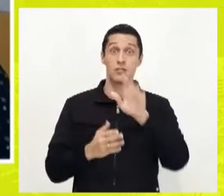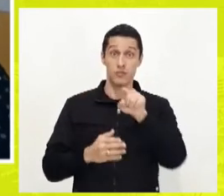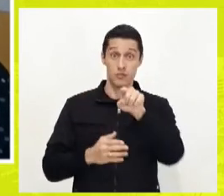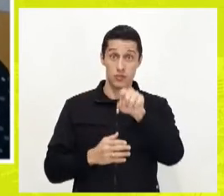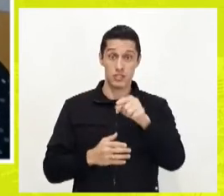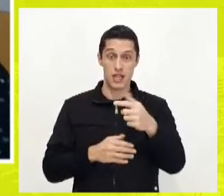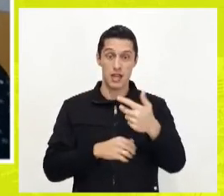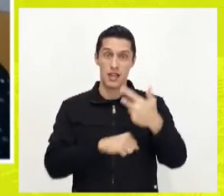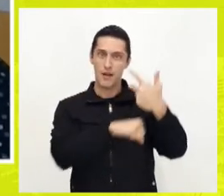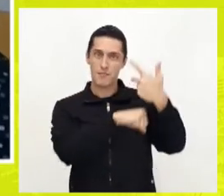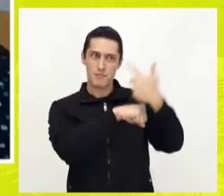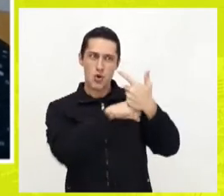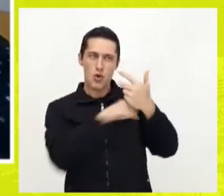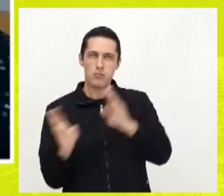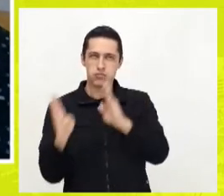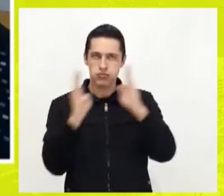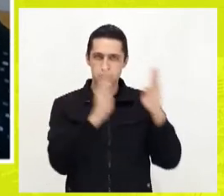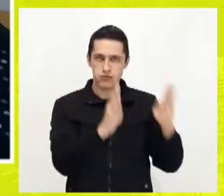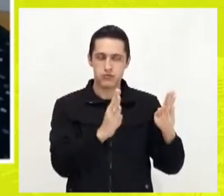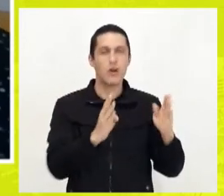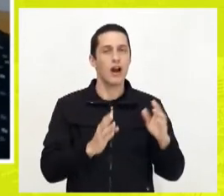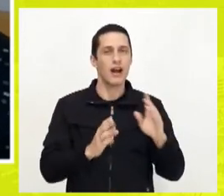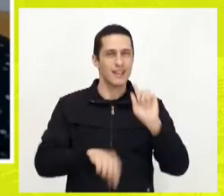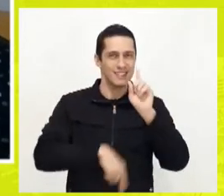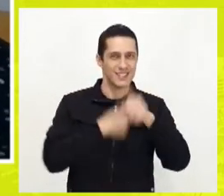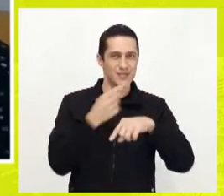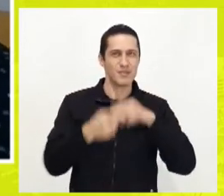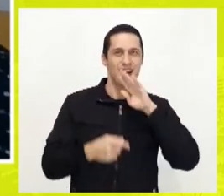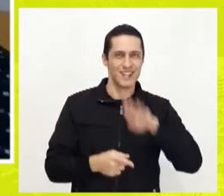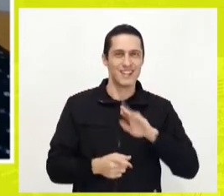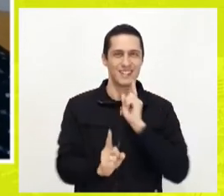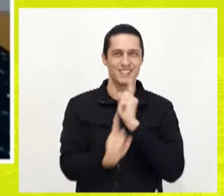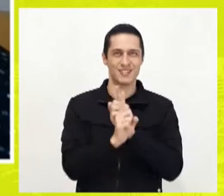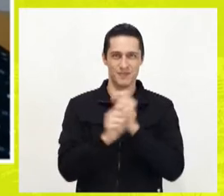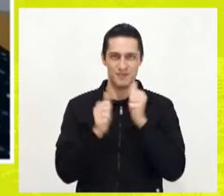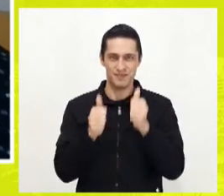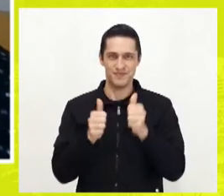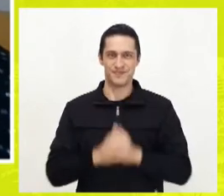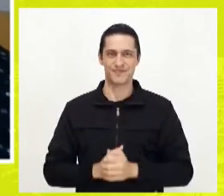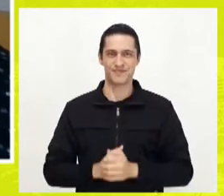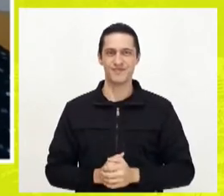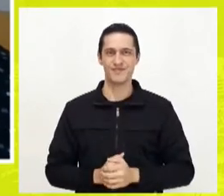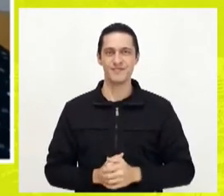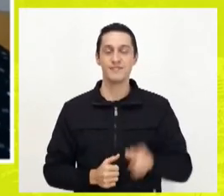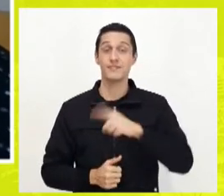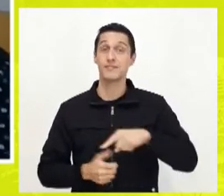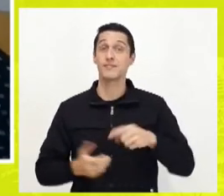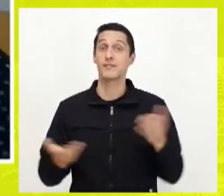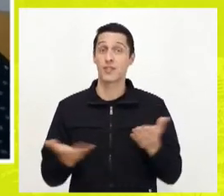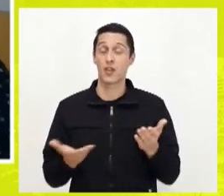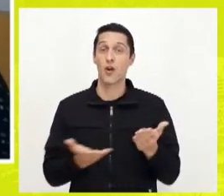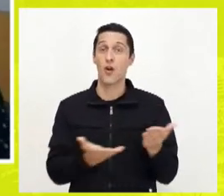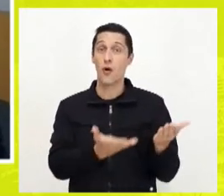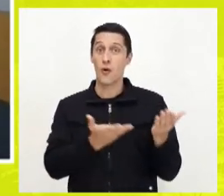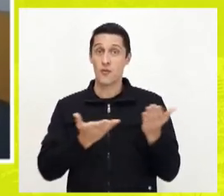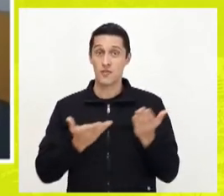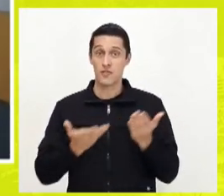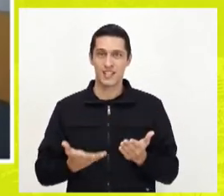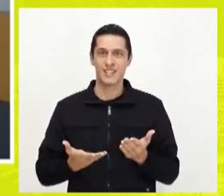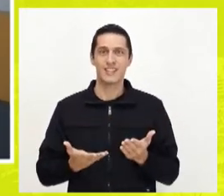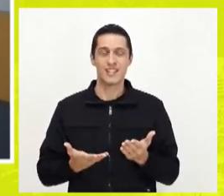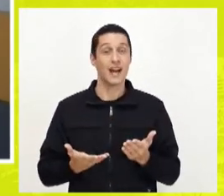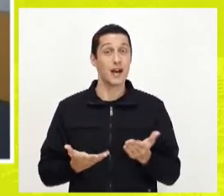workshop if you have already got the ticket for that we'll see you later on today let's then call the opening